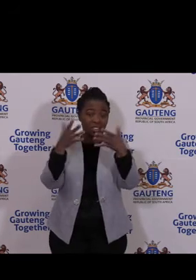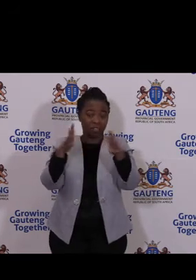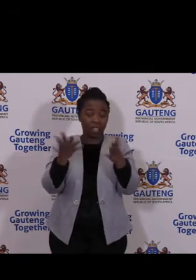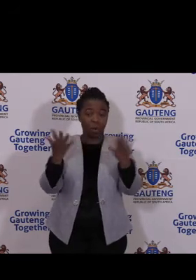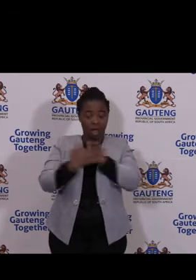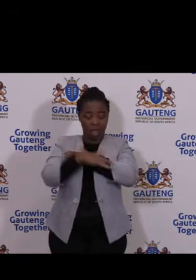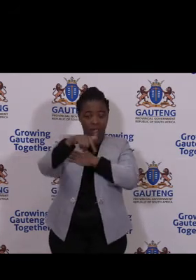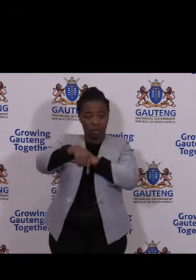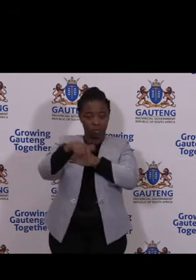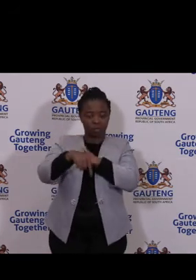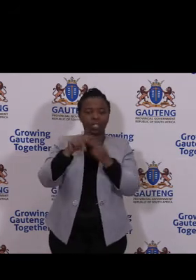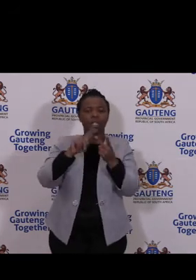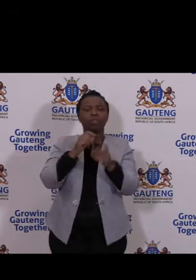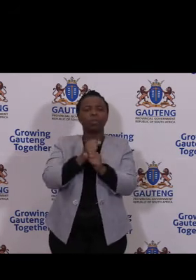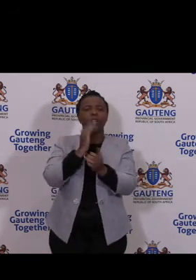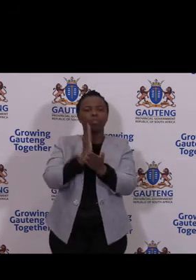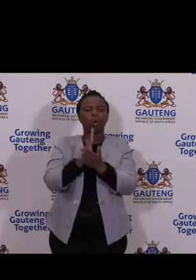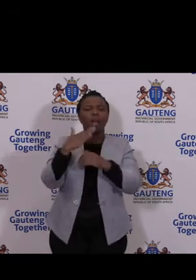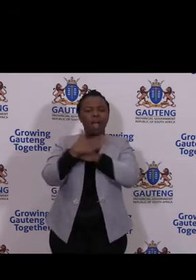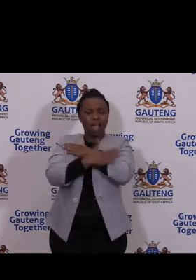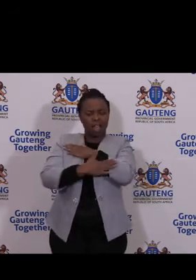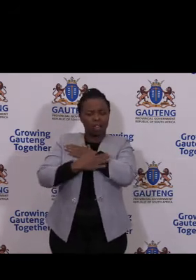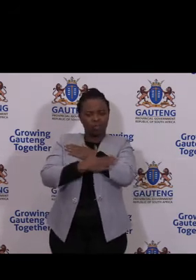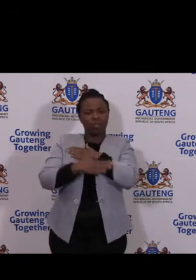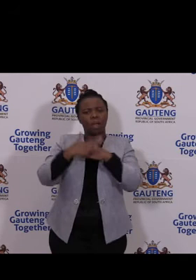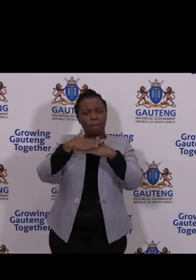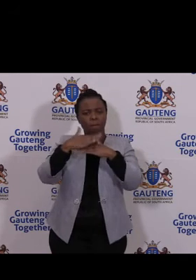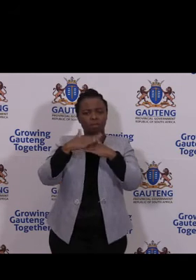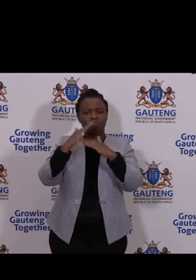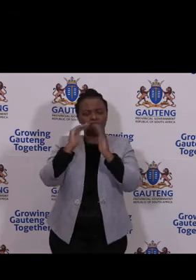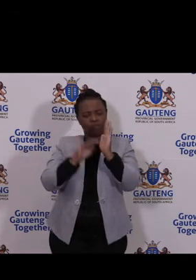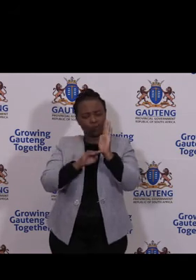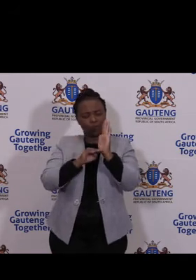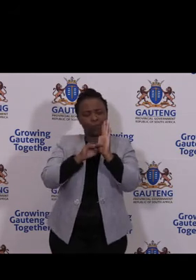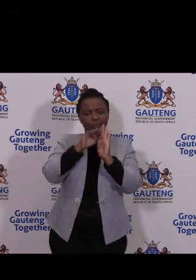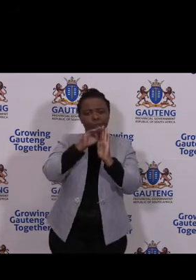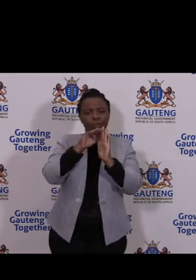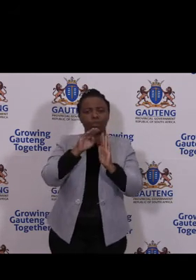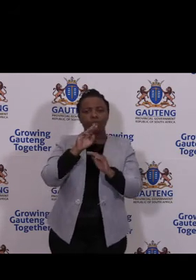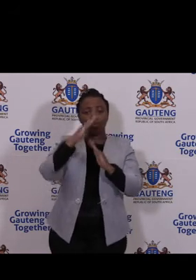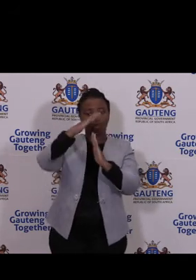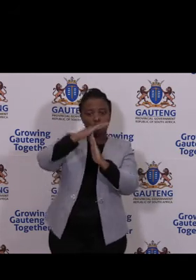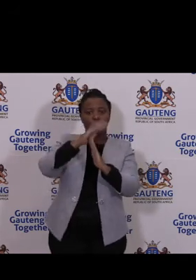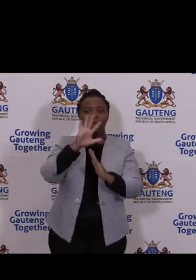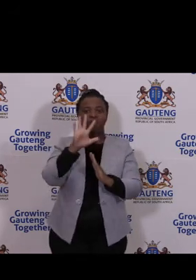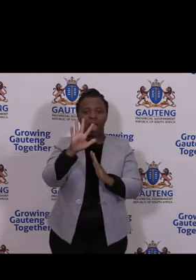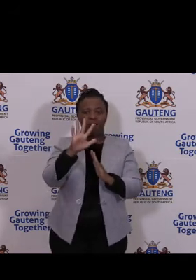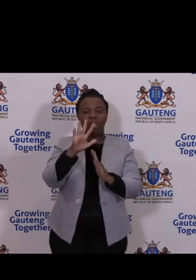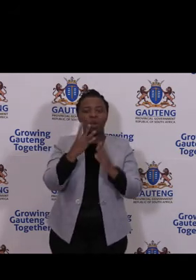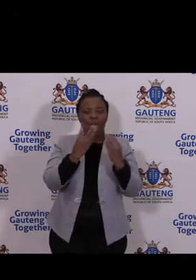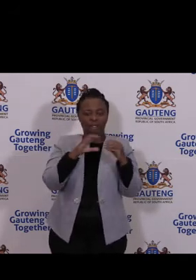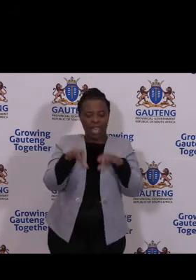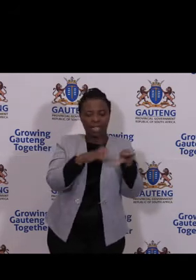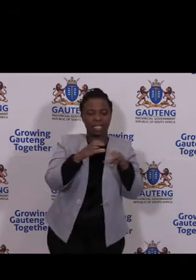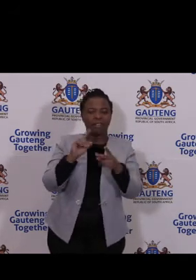also that we, as a country, we have moved closer to the top 5 of the countries who've got active cases and confirmed cases